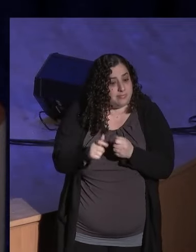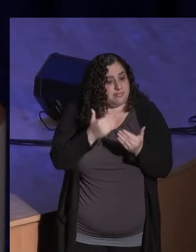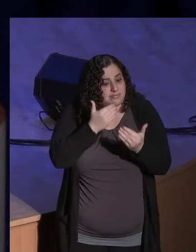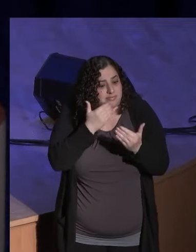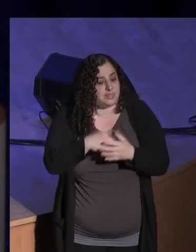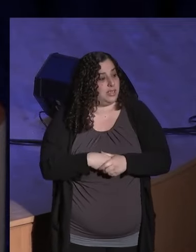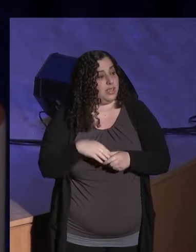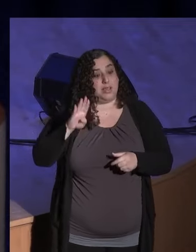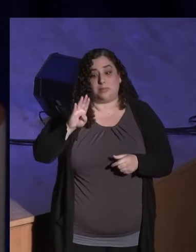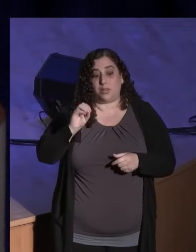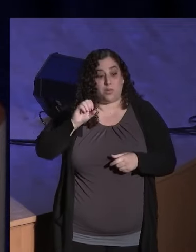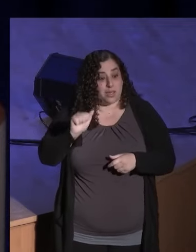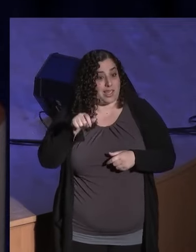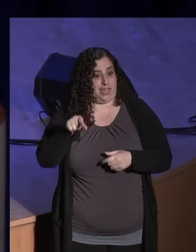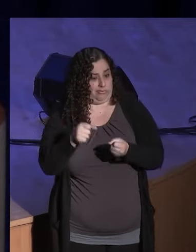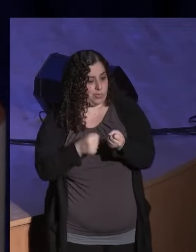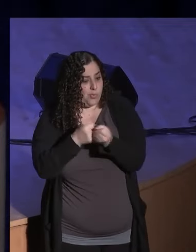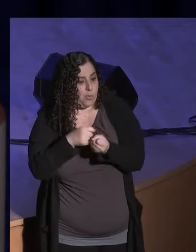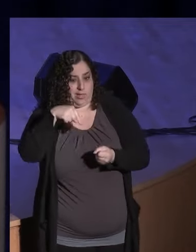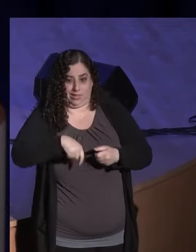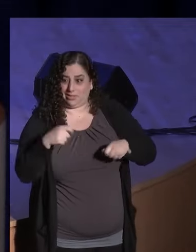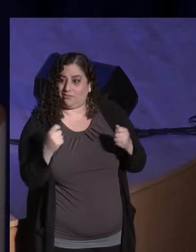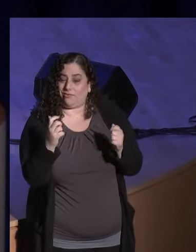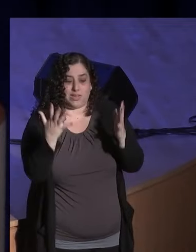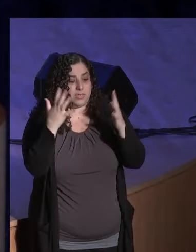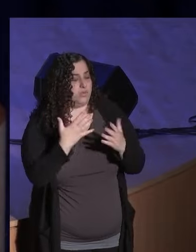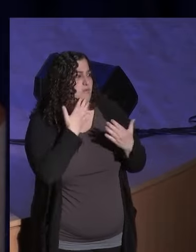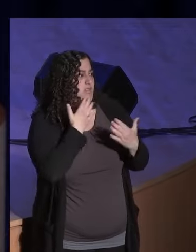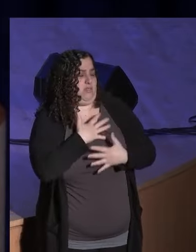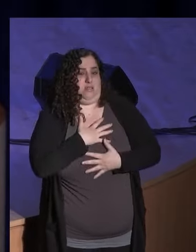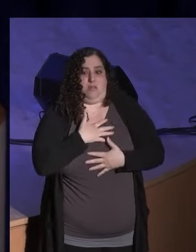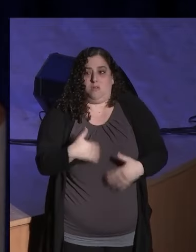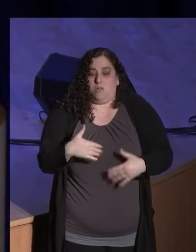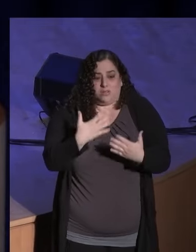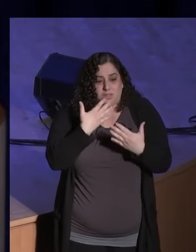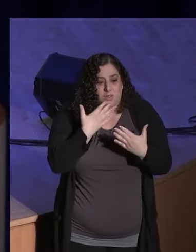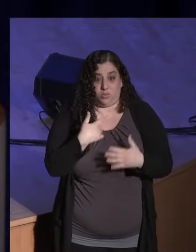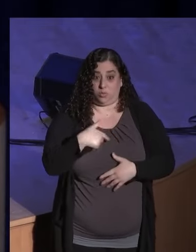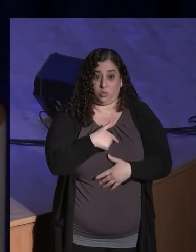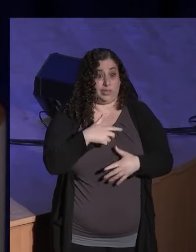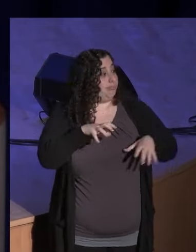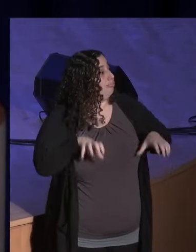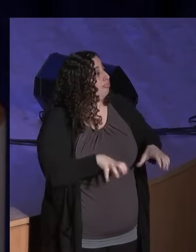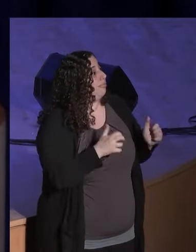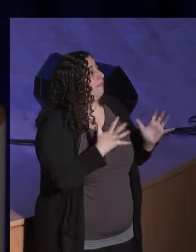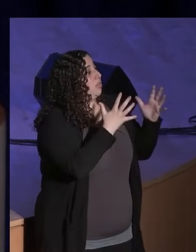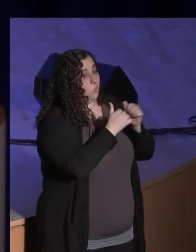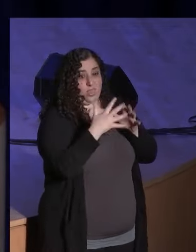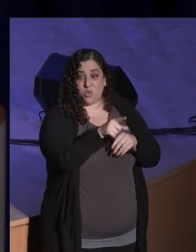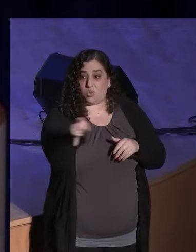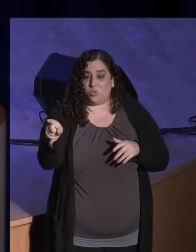the Folklife Festival and the Smithsonian. We can't do what we do without you, and we're incredibly grateful for your